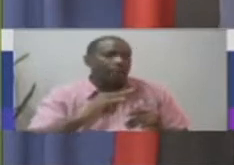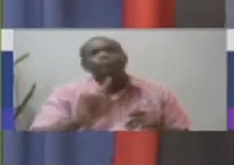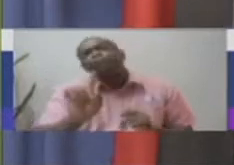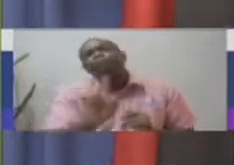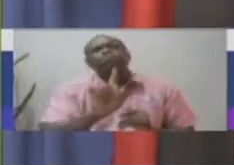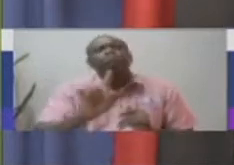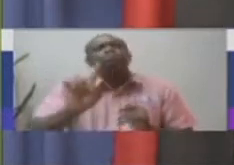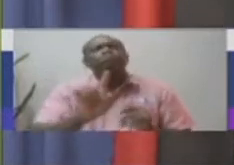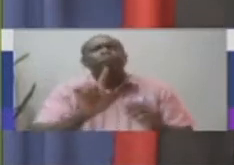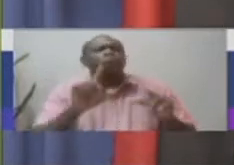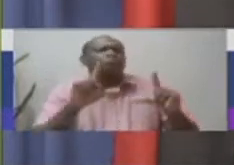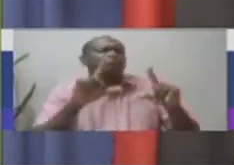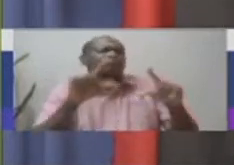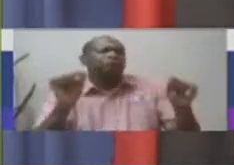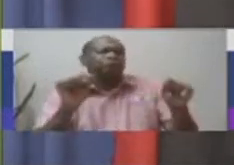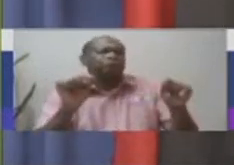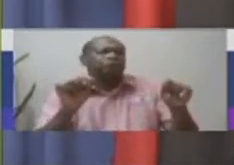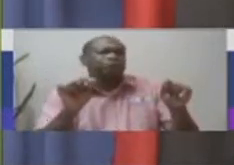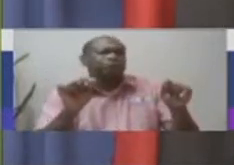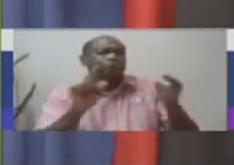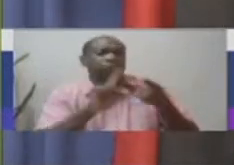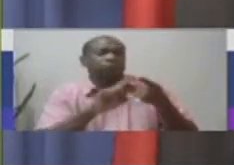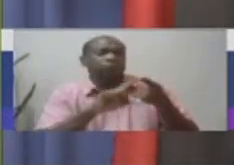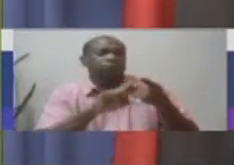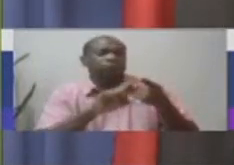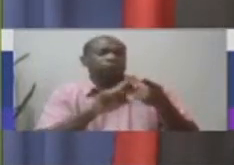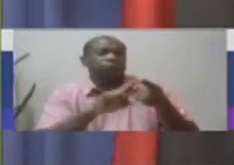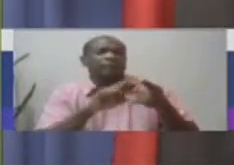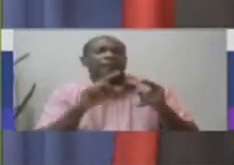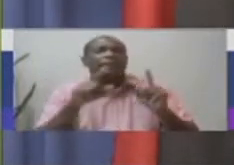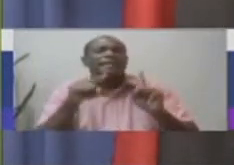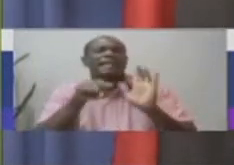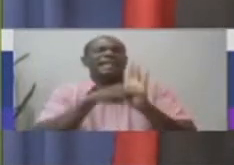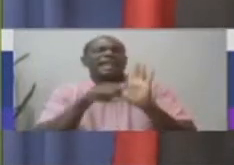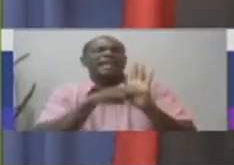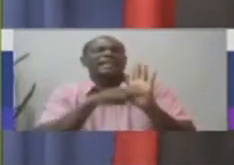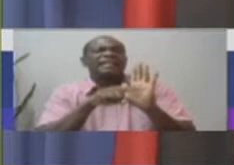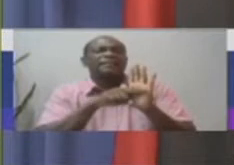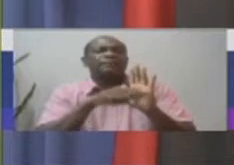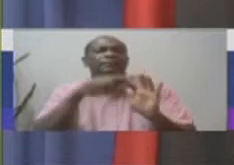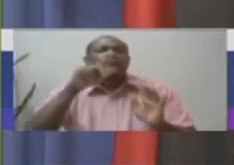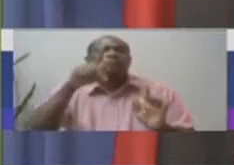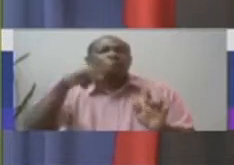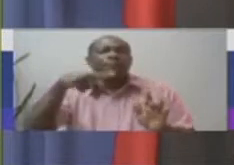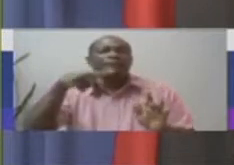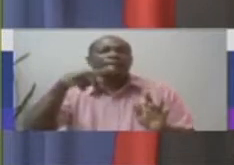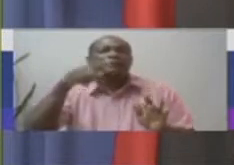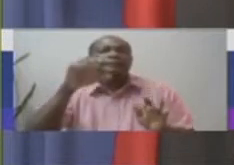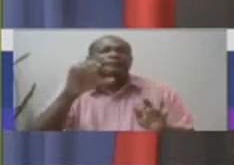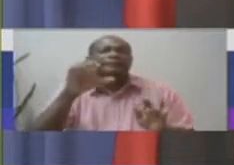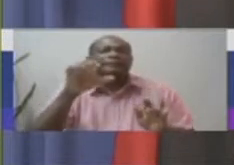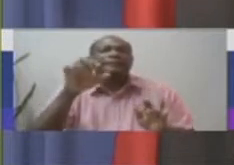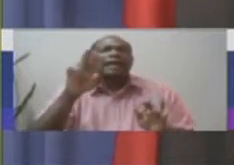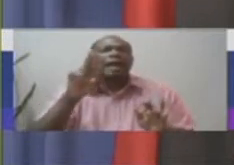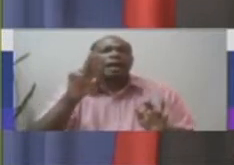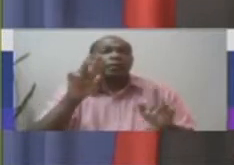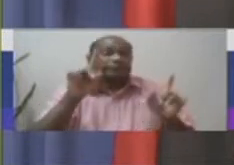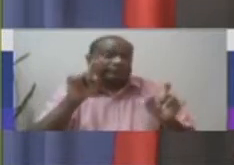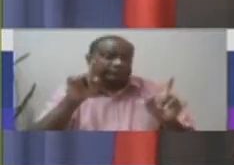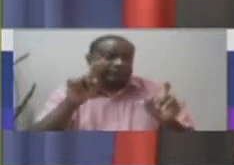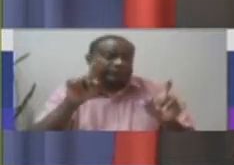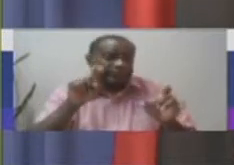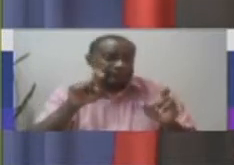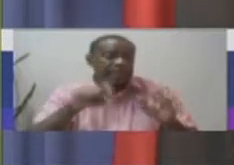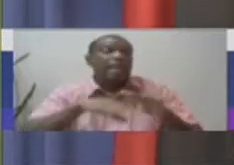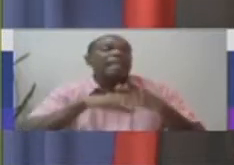PCR test less than 72 hours or less old, and such a person would be allowed to